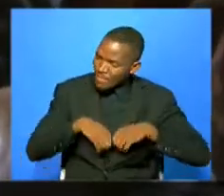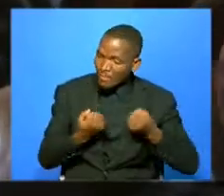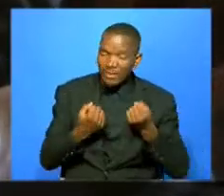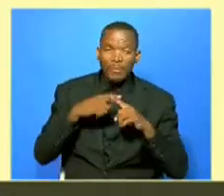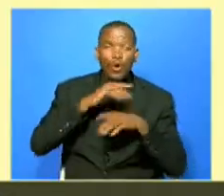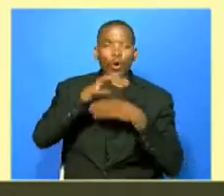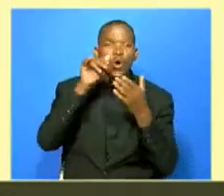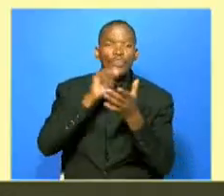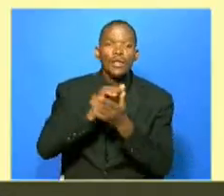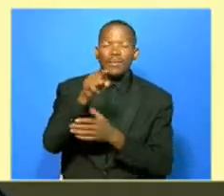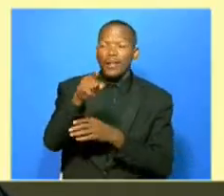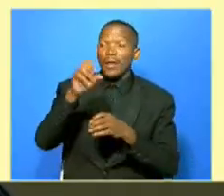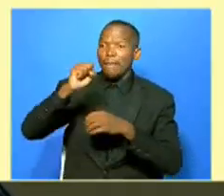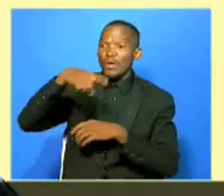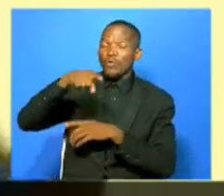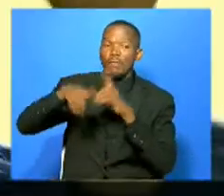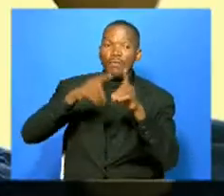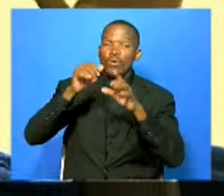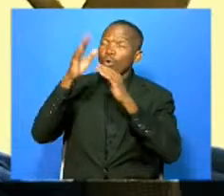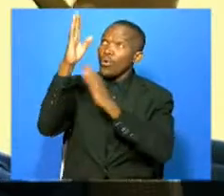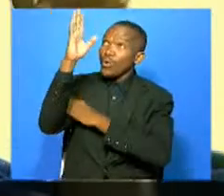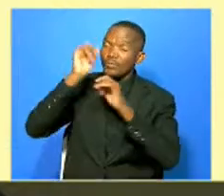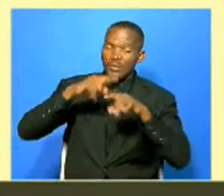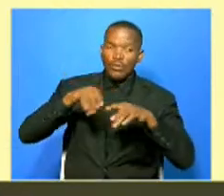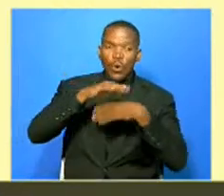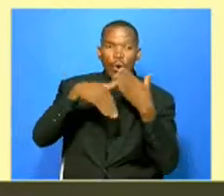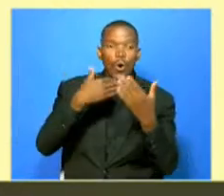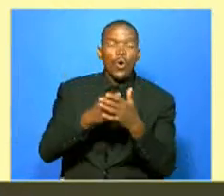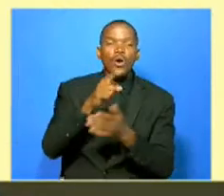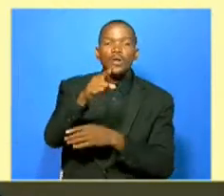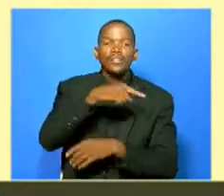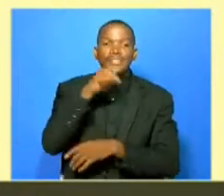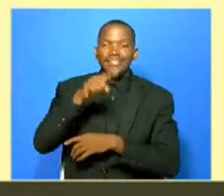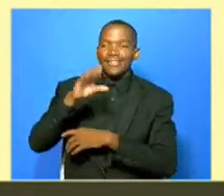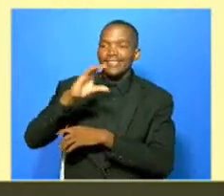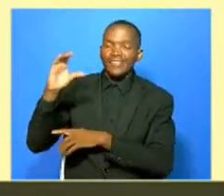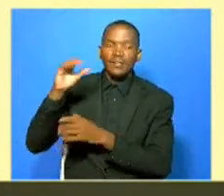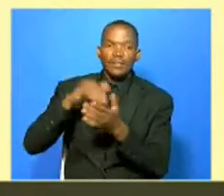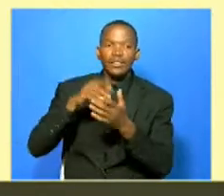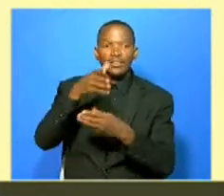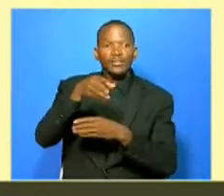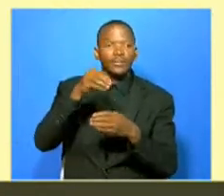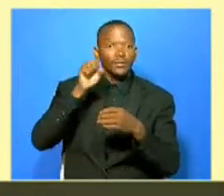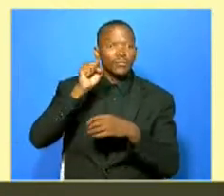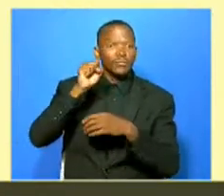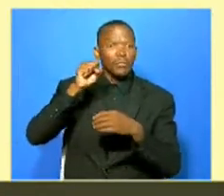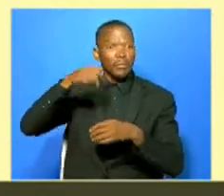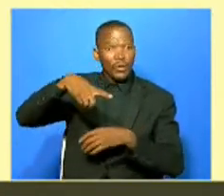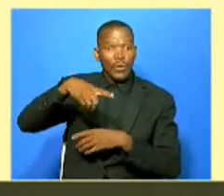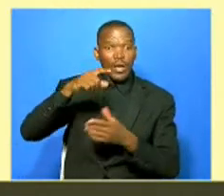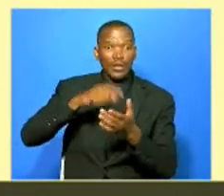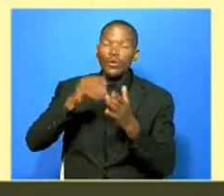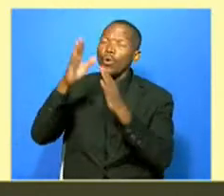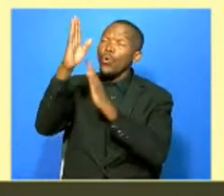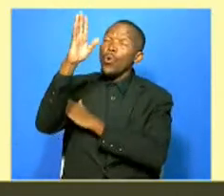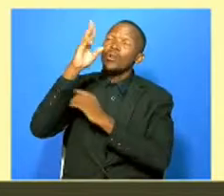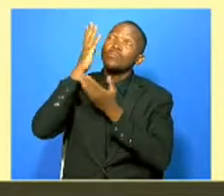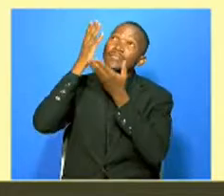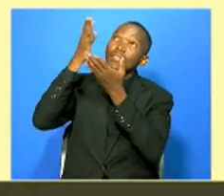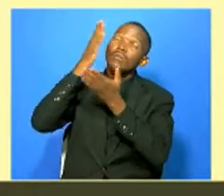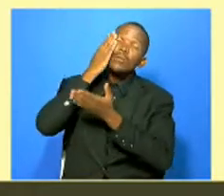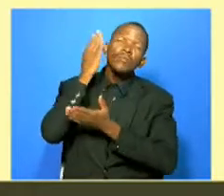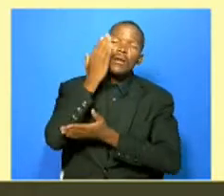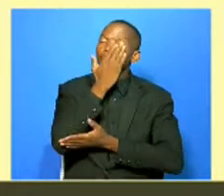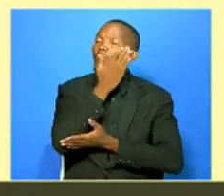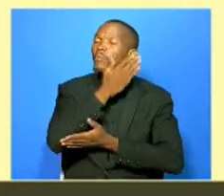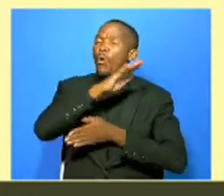ne le rona toropo ya Selebephikwe, ma Saint Ignace baeteledipele ba rona ba toropo ya Selebephikwe. Modimo o teo tla re phimola dikeledi